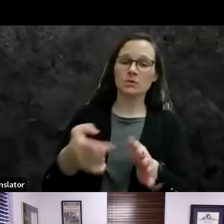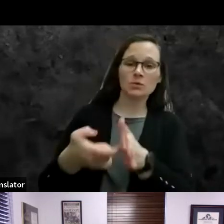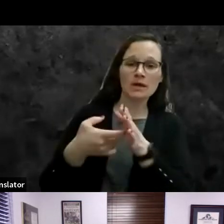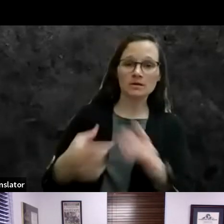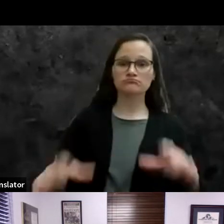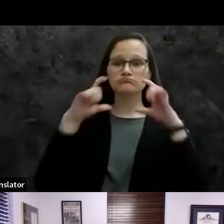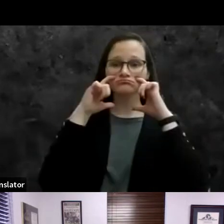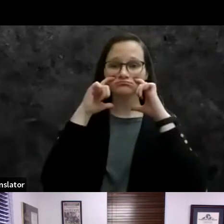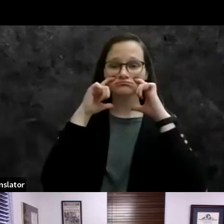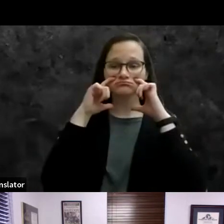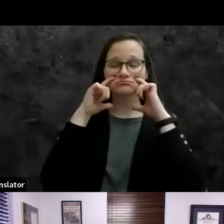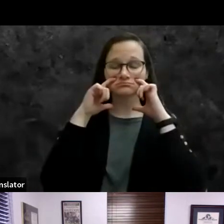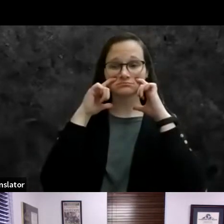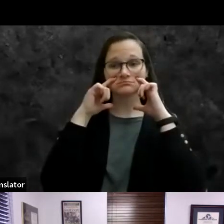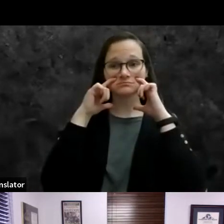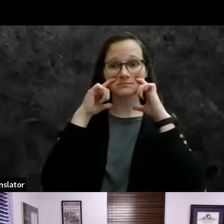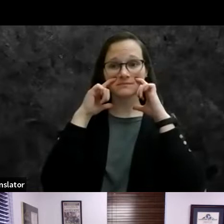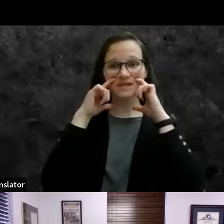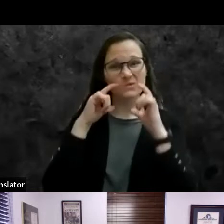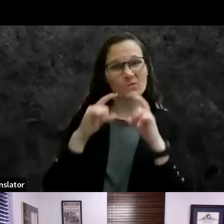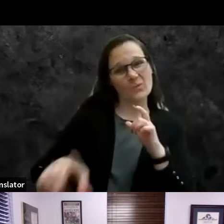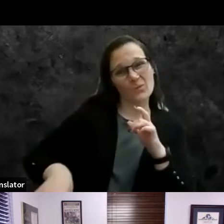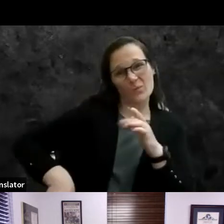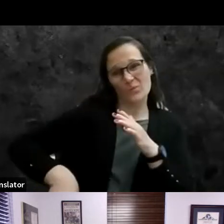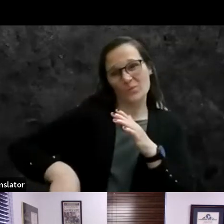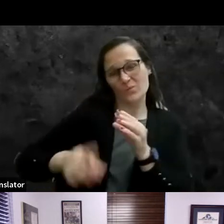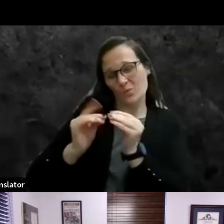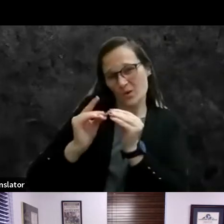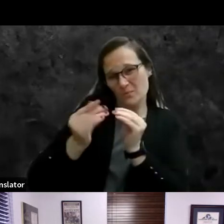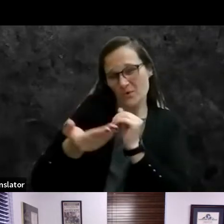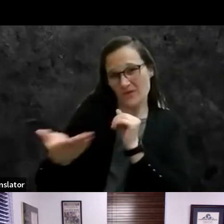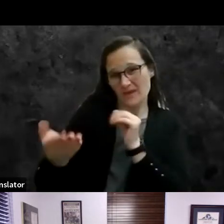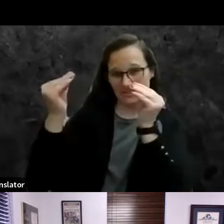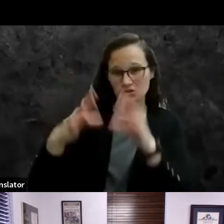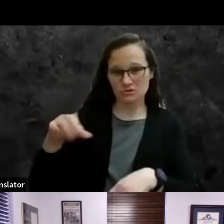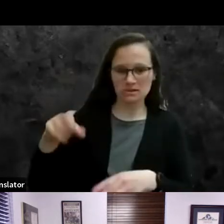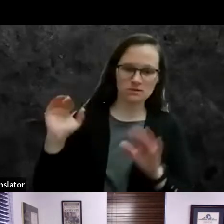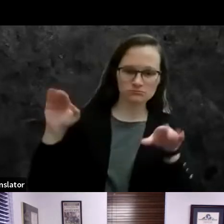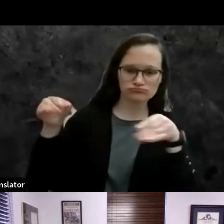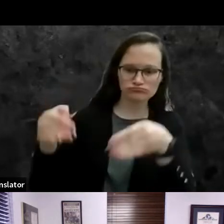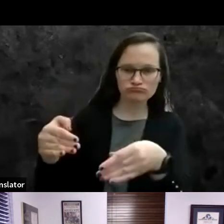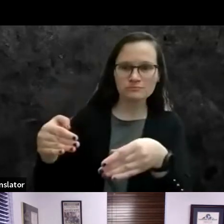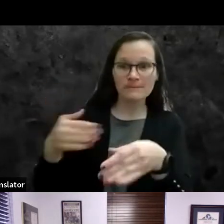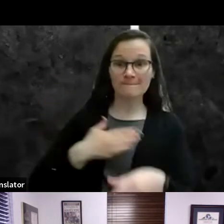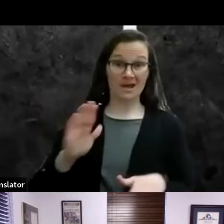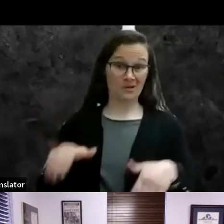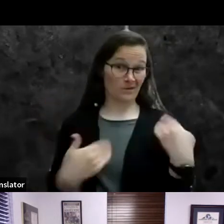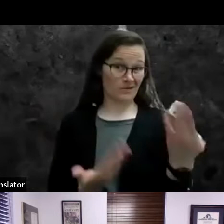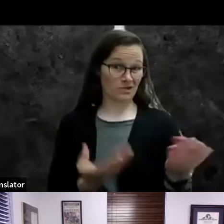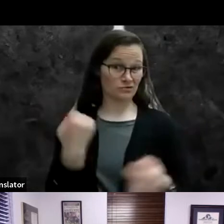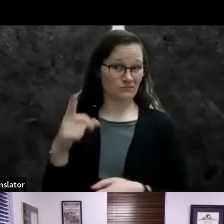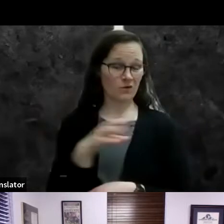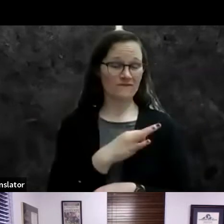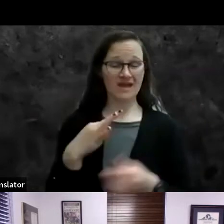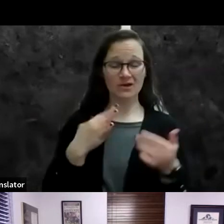masking has made that one more item that we as instructors need to focus in on. You know, my recommendation for faculty is